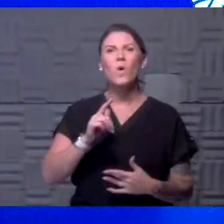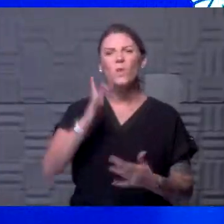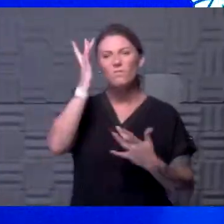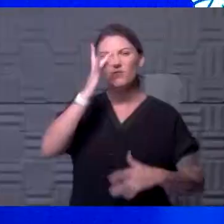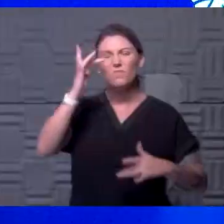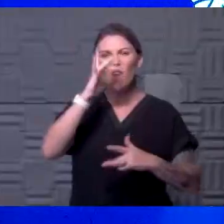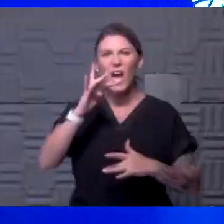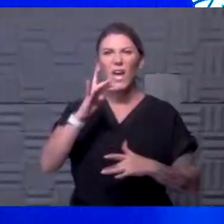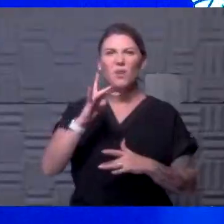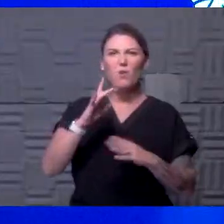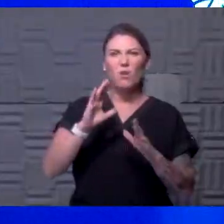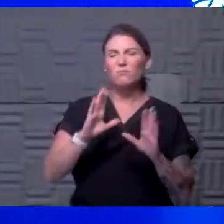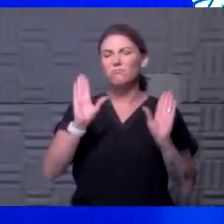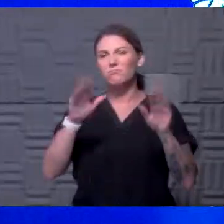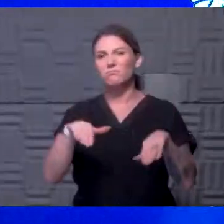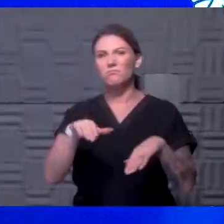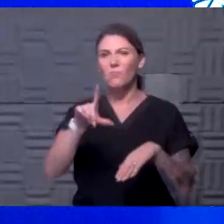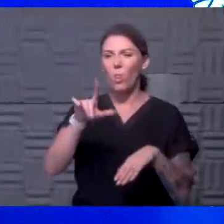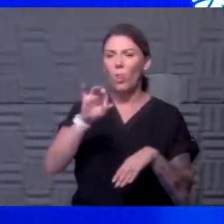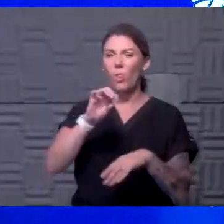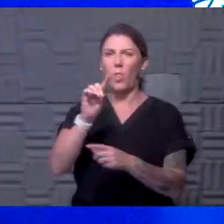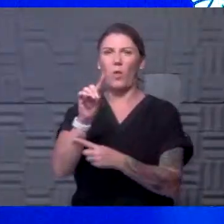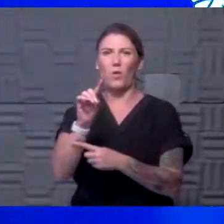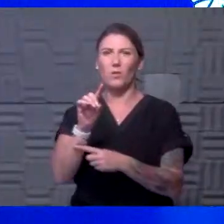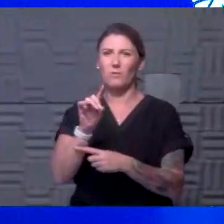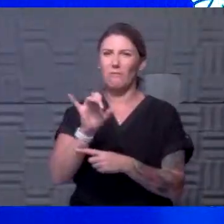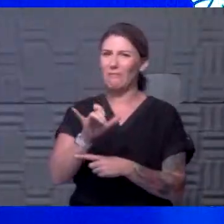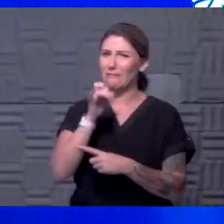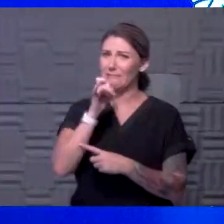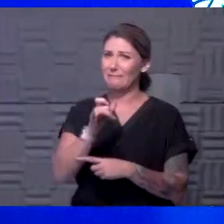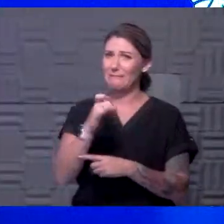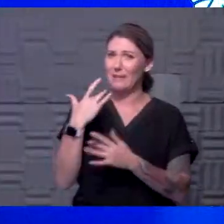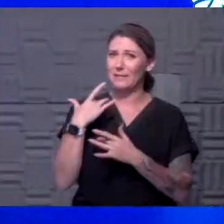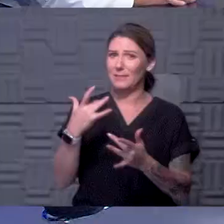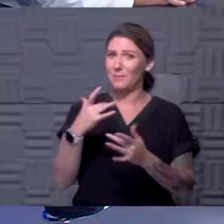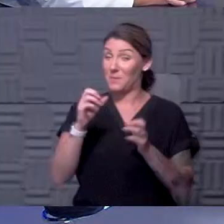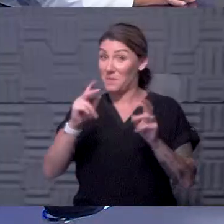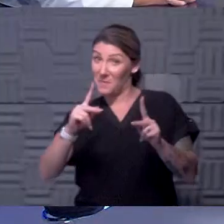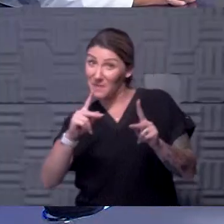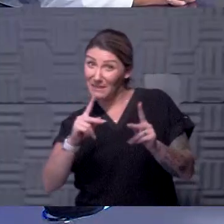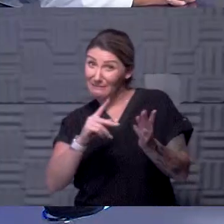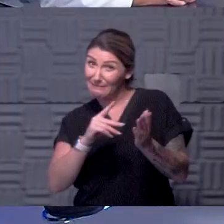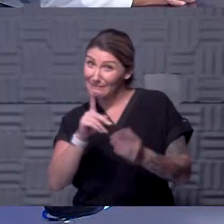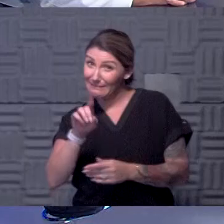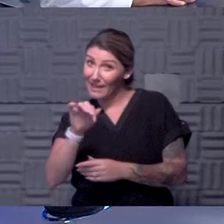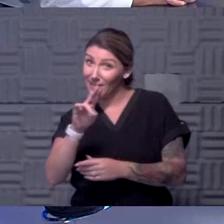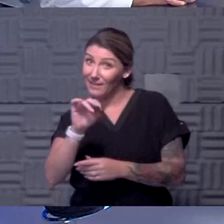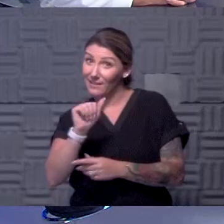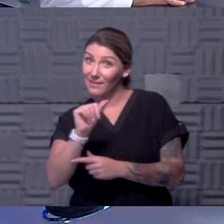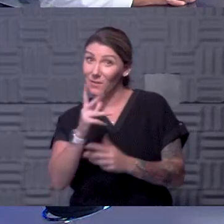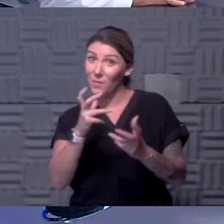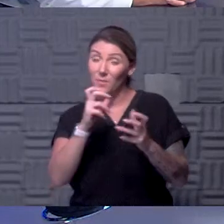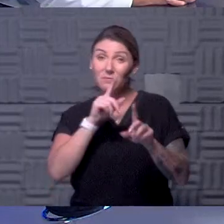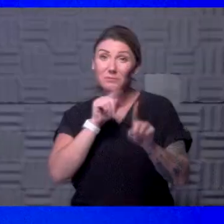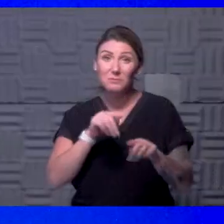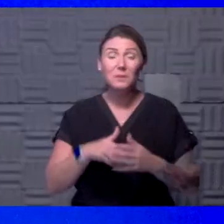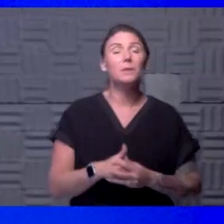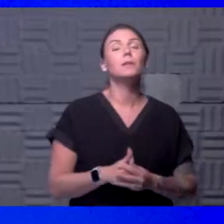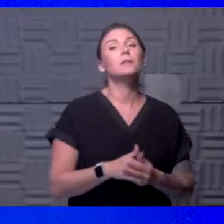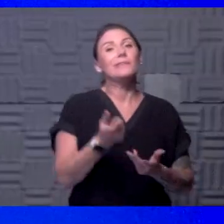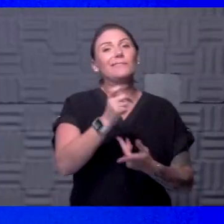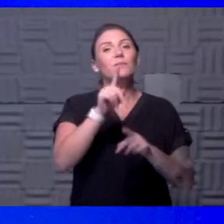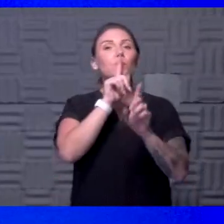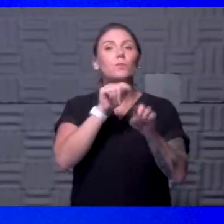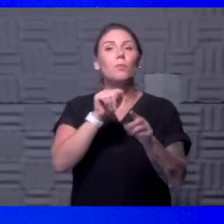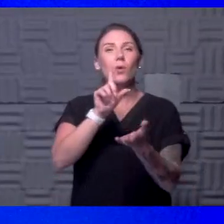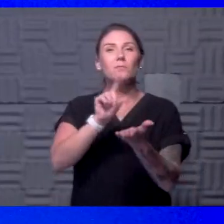that the county health department said it's a low viral load. That's a little unusual. Okay, Dana, you want to try that? Yeah, I mean, there are some reports out there